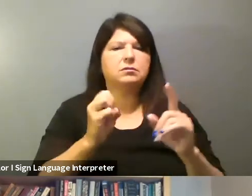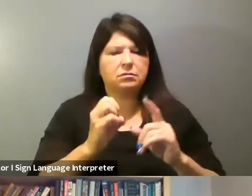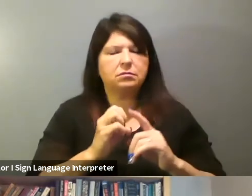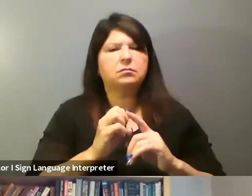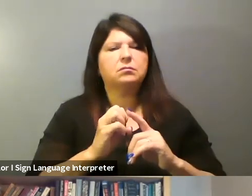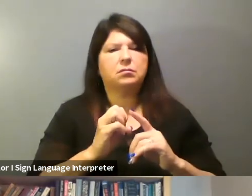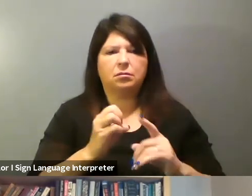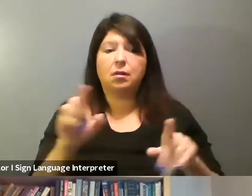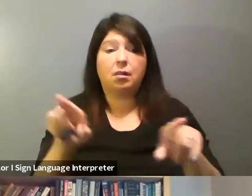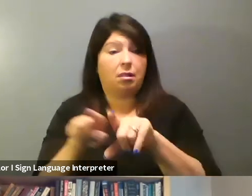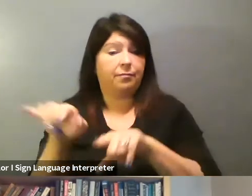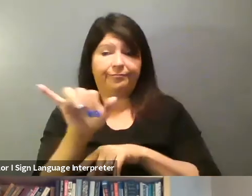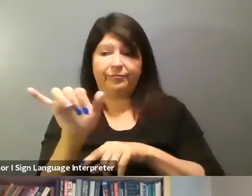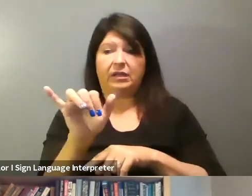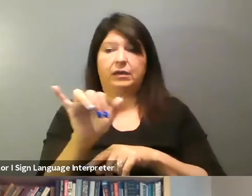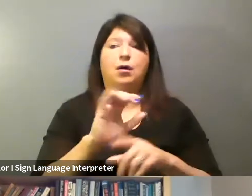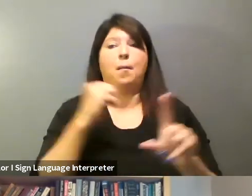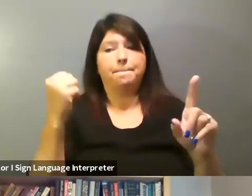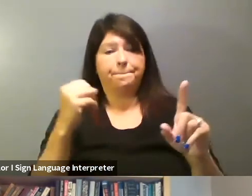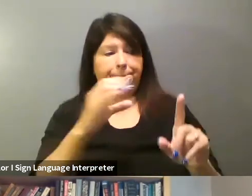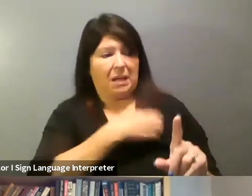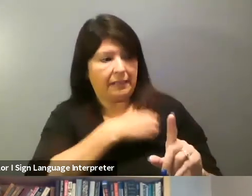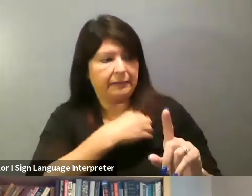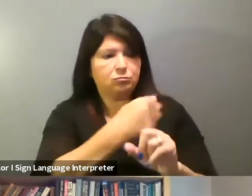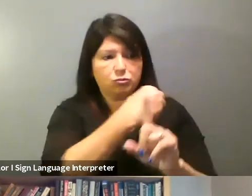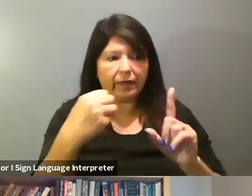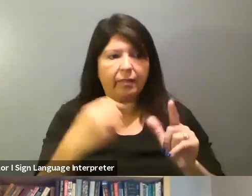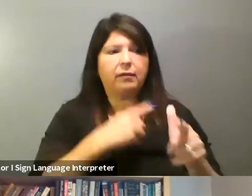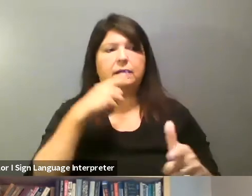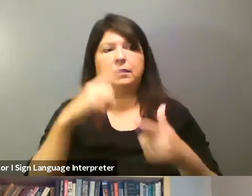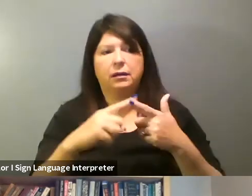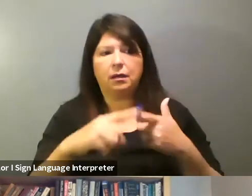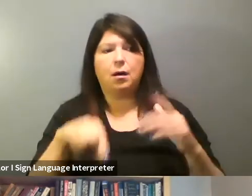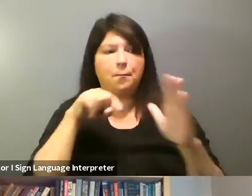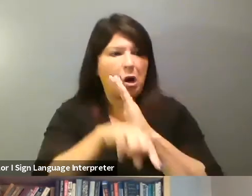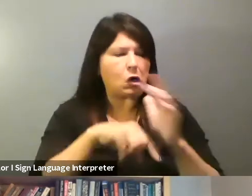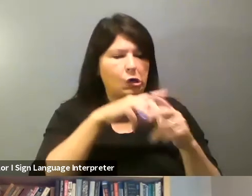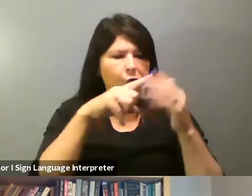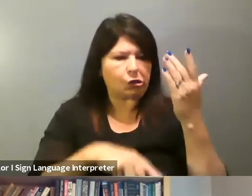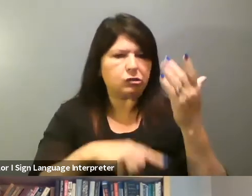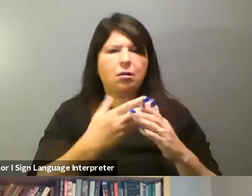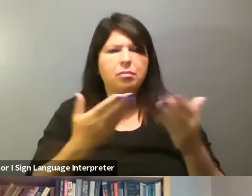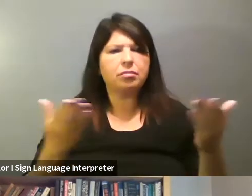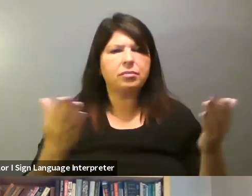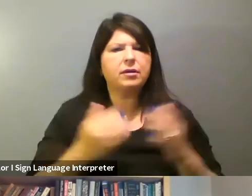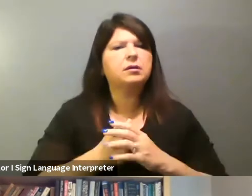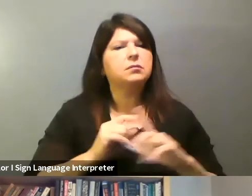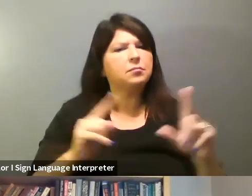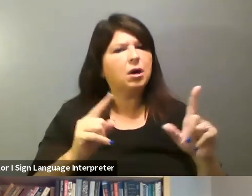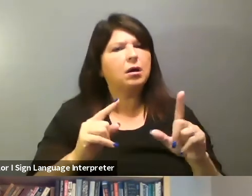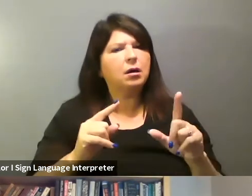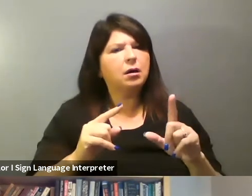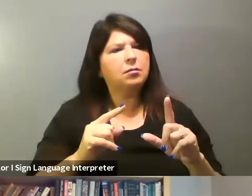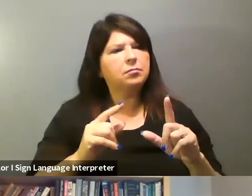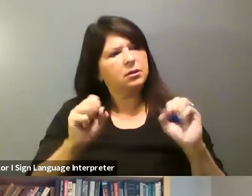police brutality, police murders. But until we're able to make the connection between the conditions that people